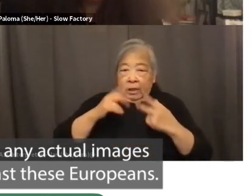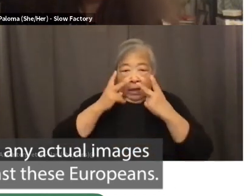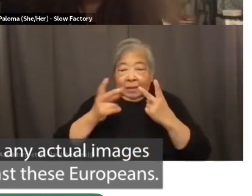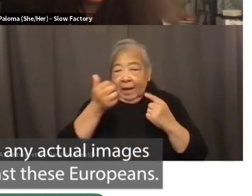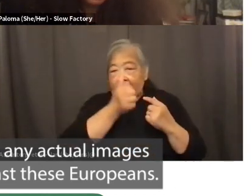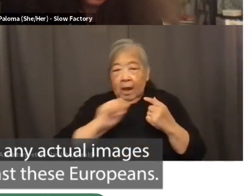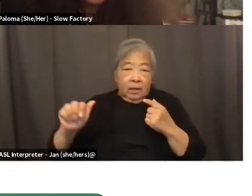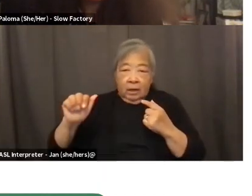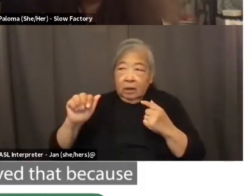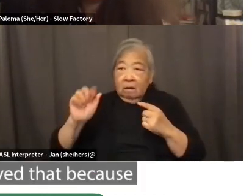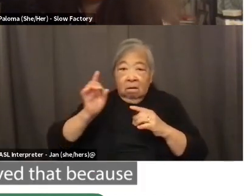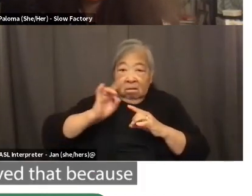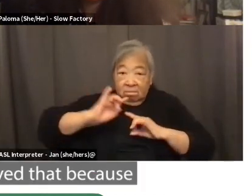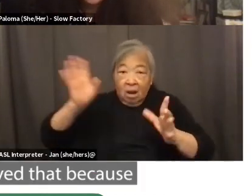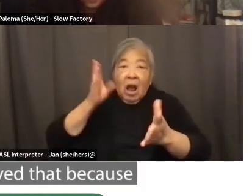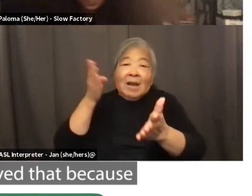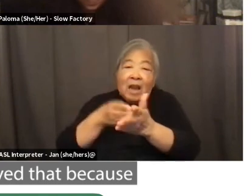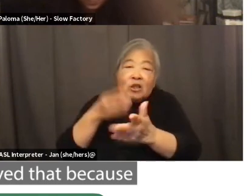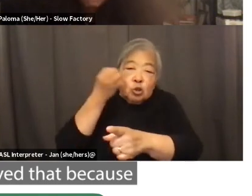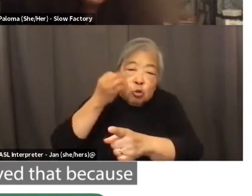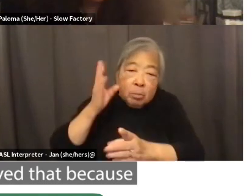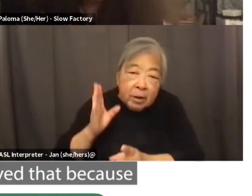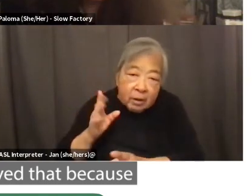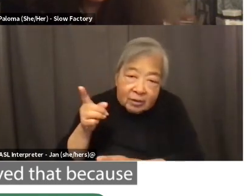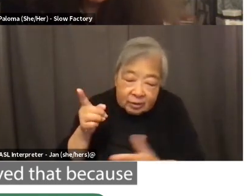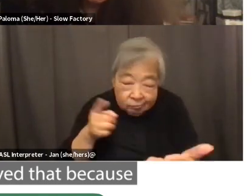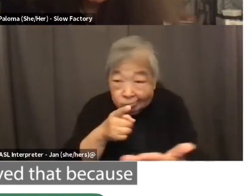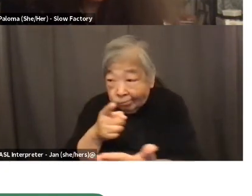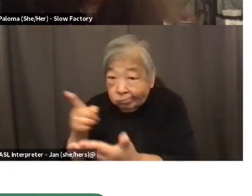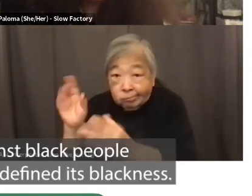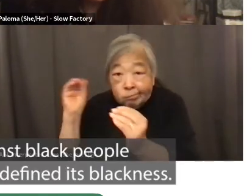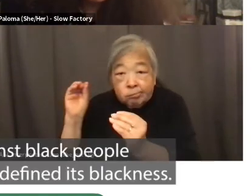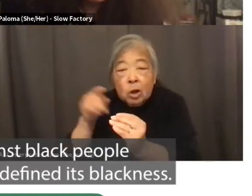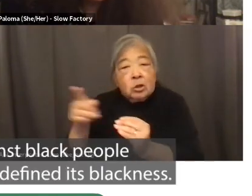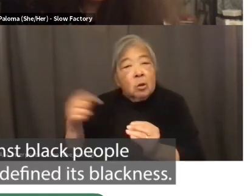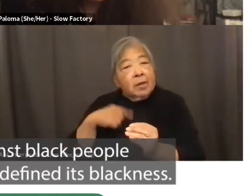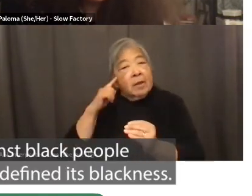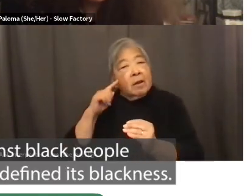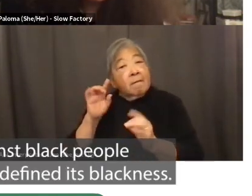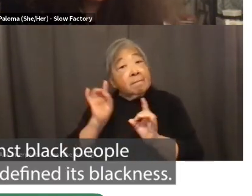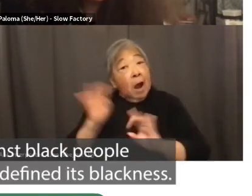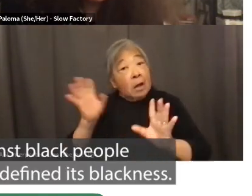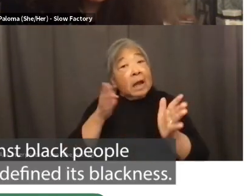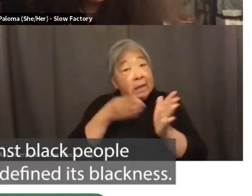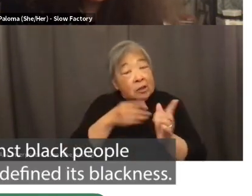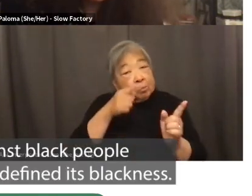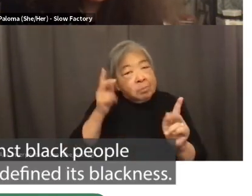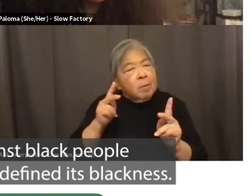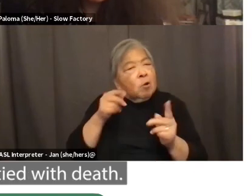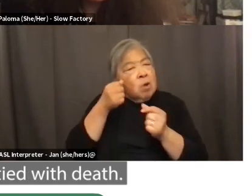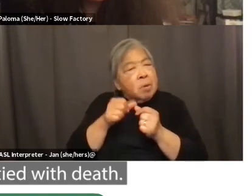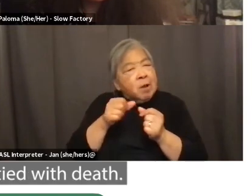violence against these Europeans. And so I believe that because violence against Black people, remember when I said